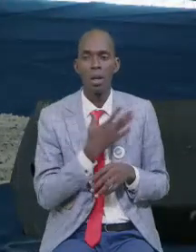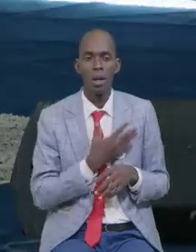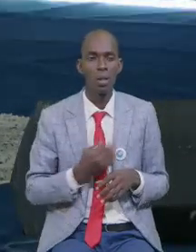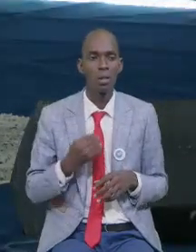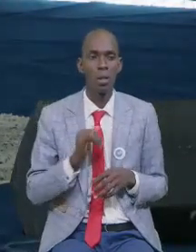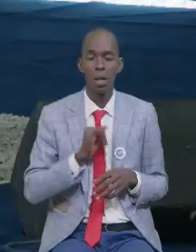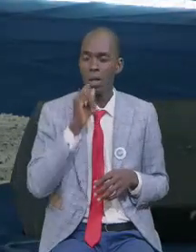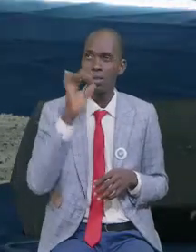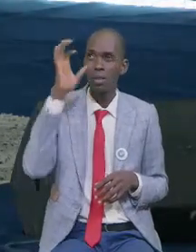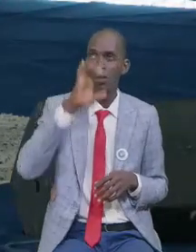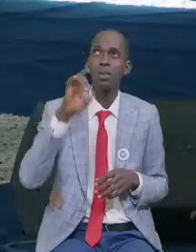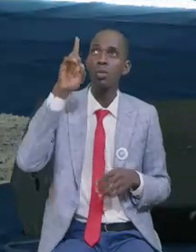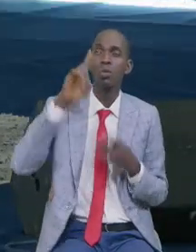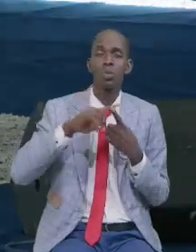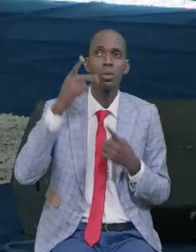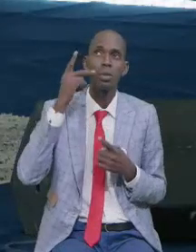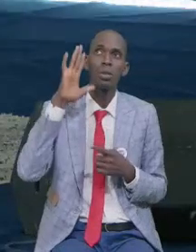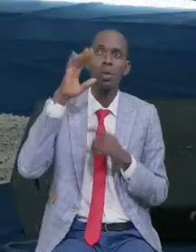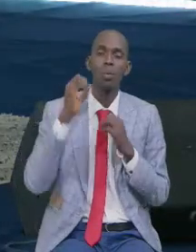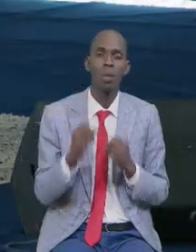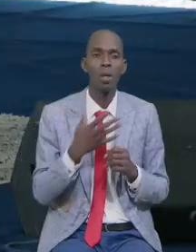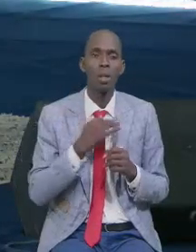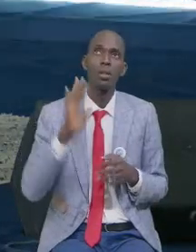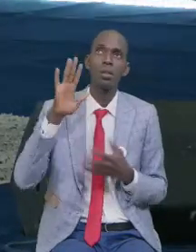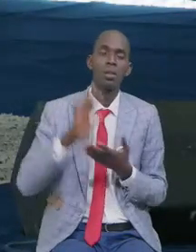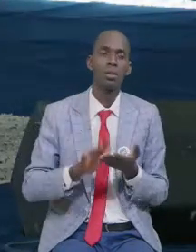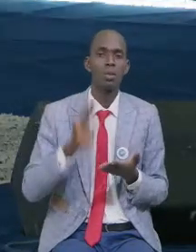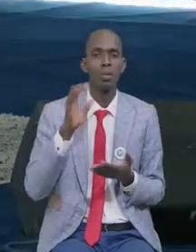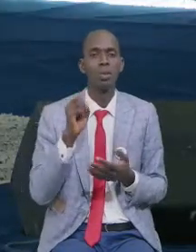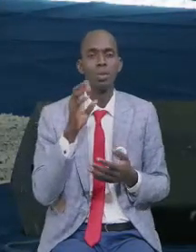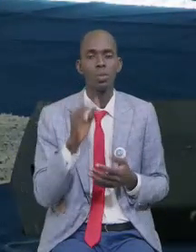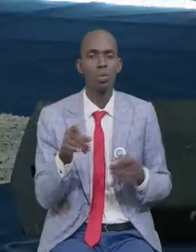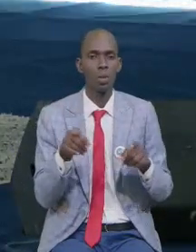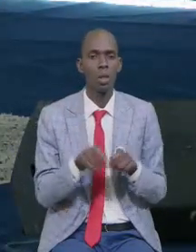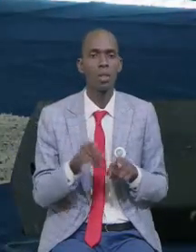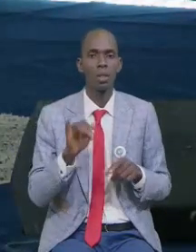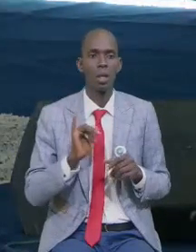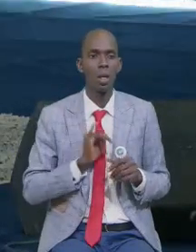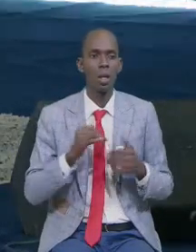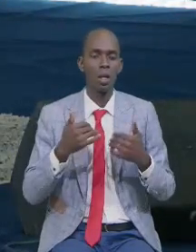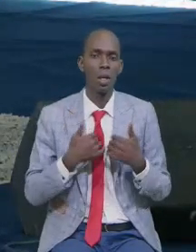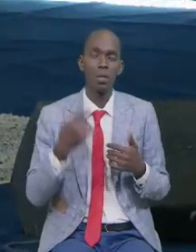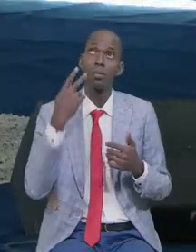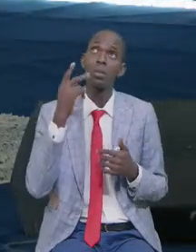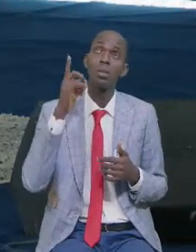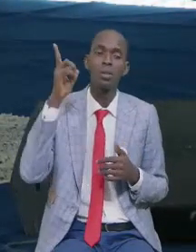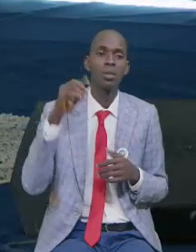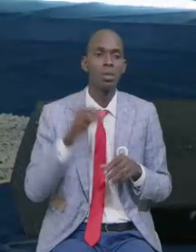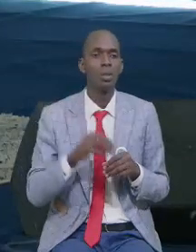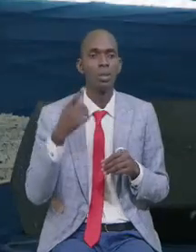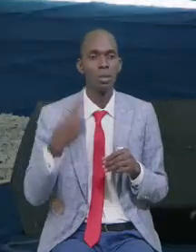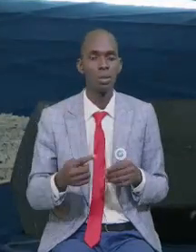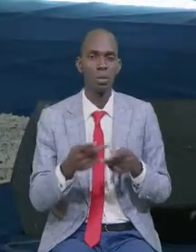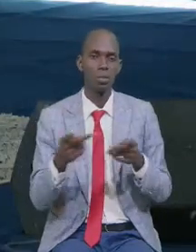see thy power and thy glory. So as I have seen thee in the sanctuary. Look at